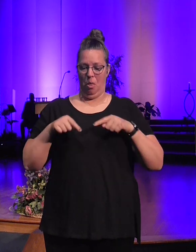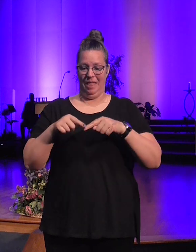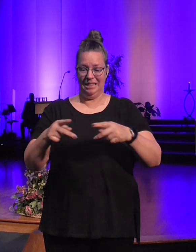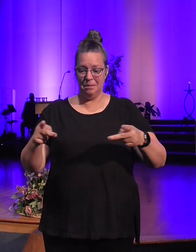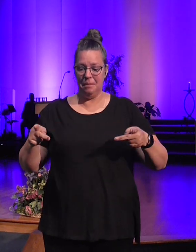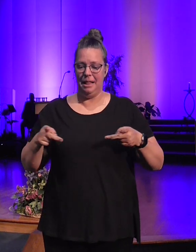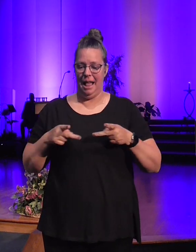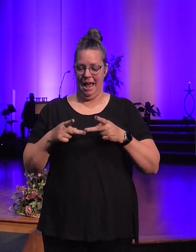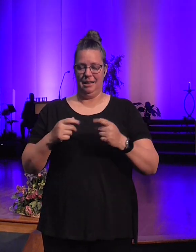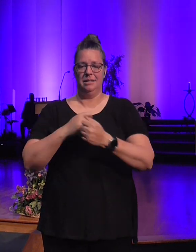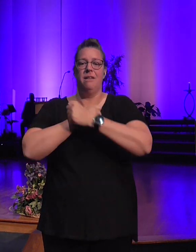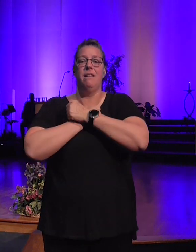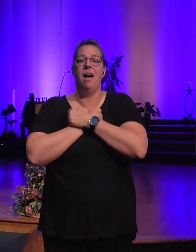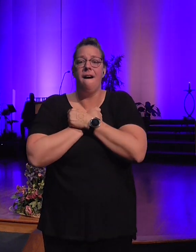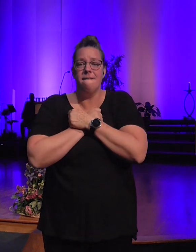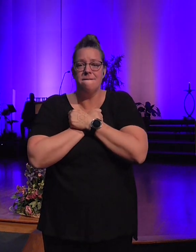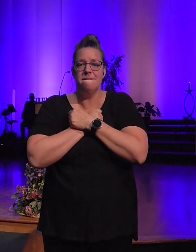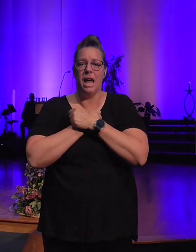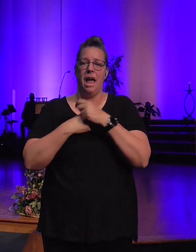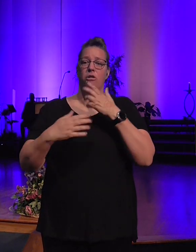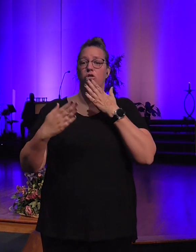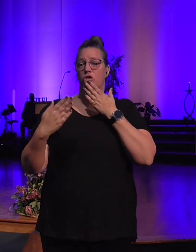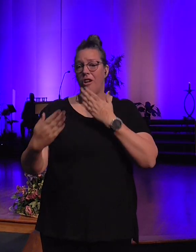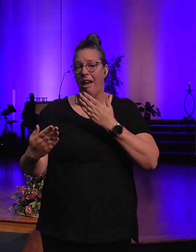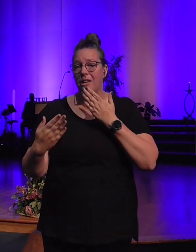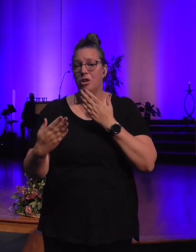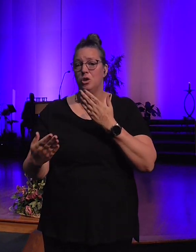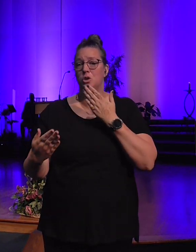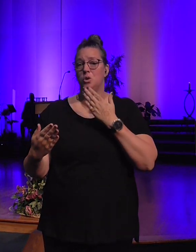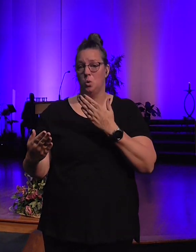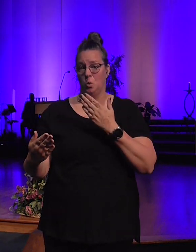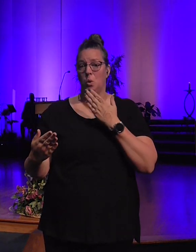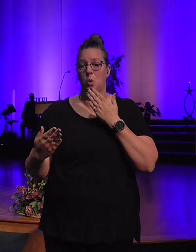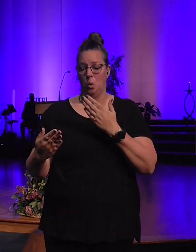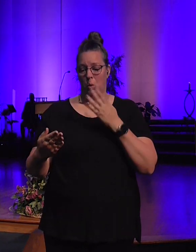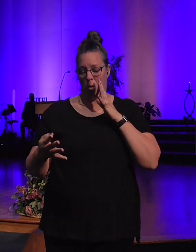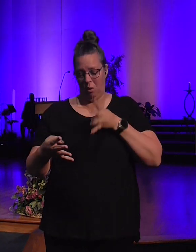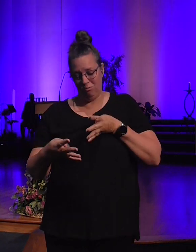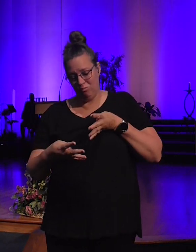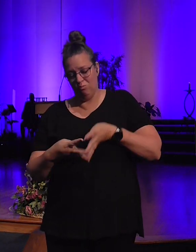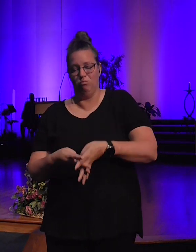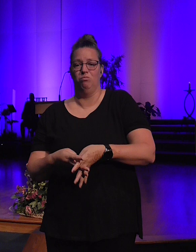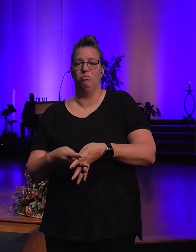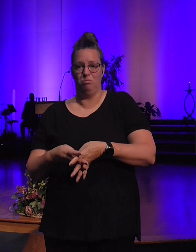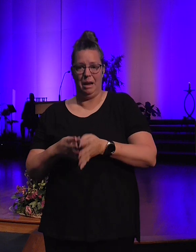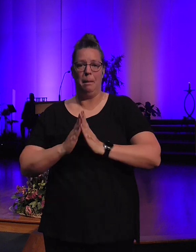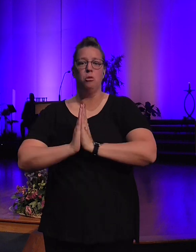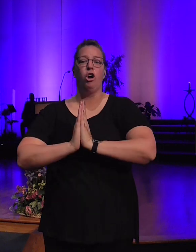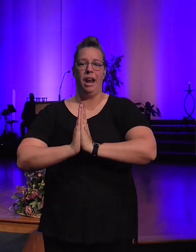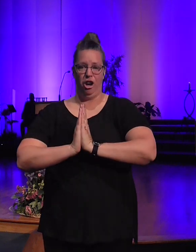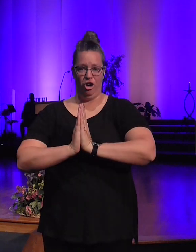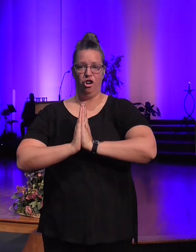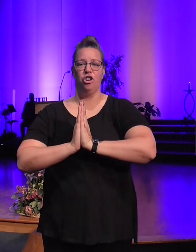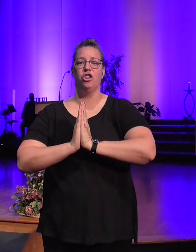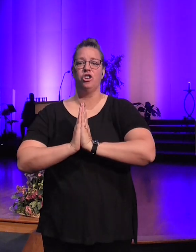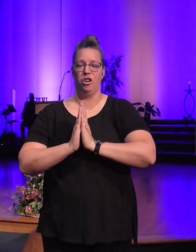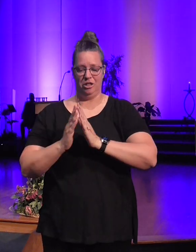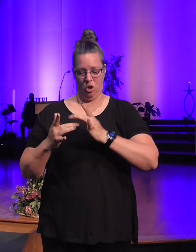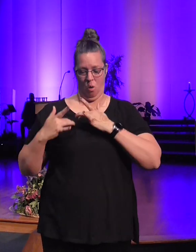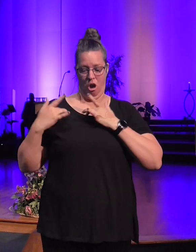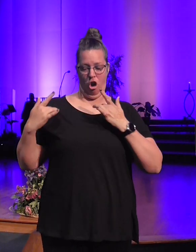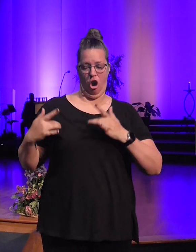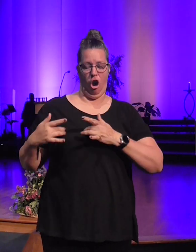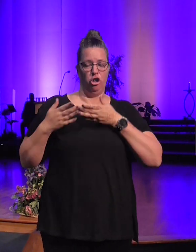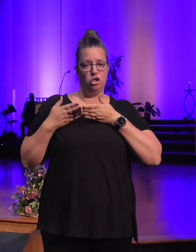of love and gratitude this morning that we anchor in this prayer, that we open our